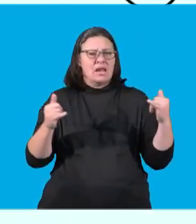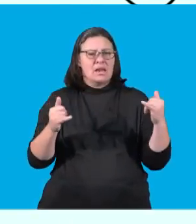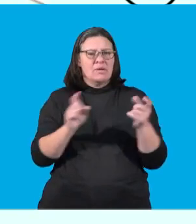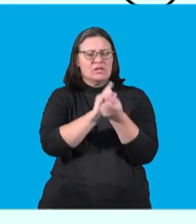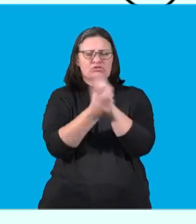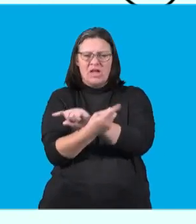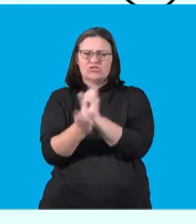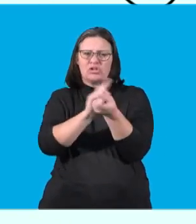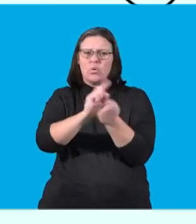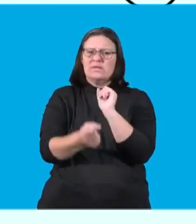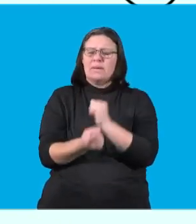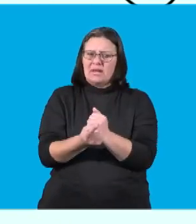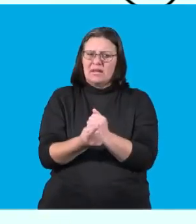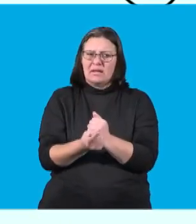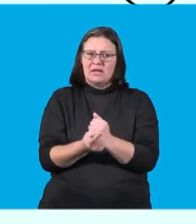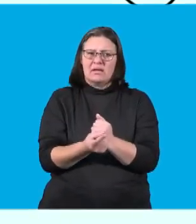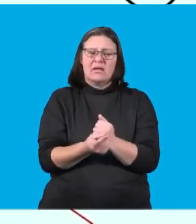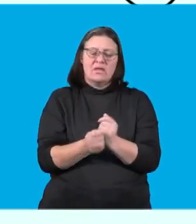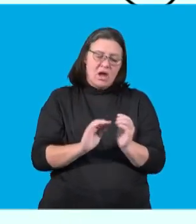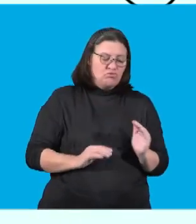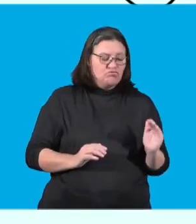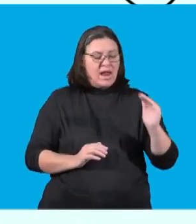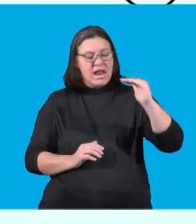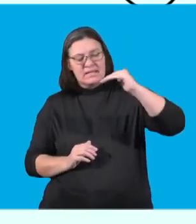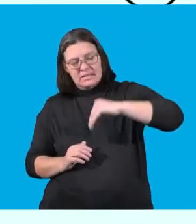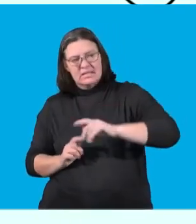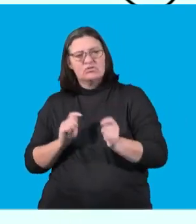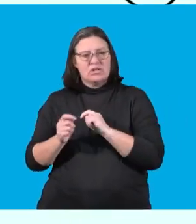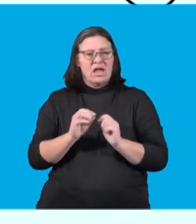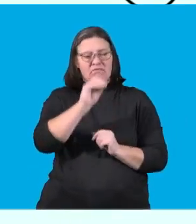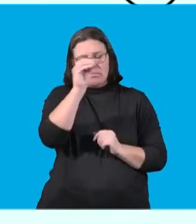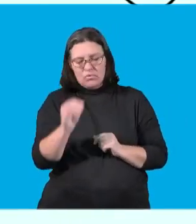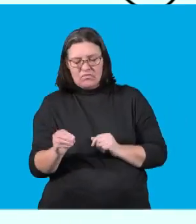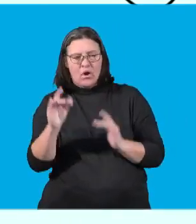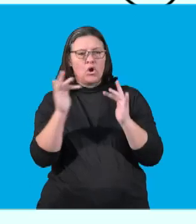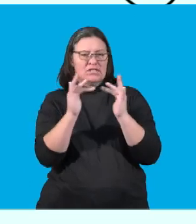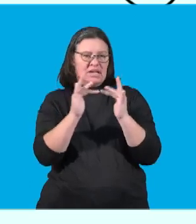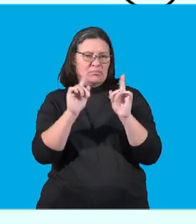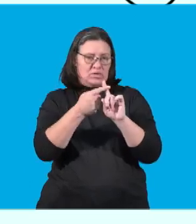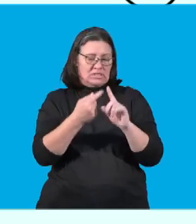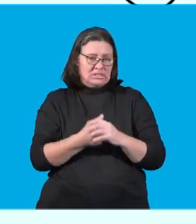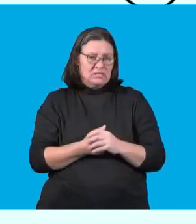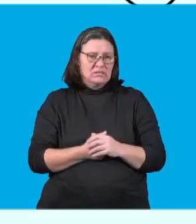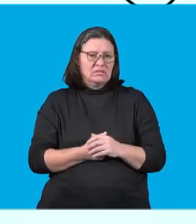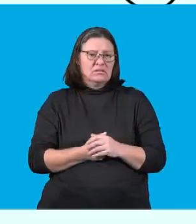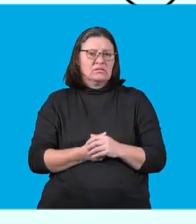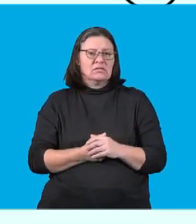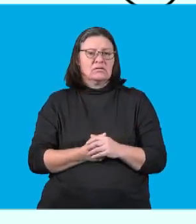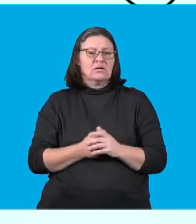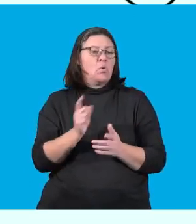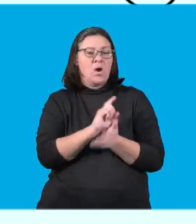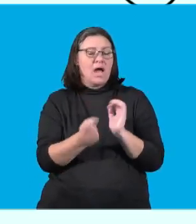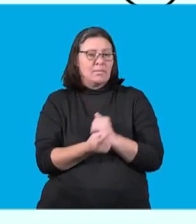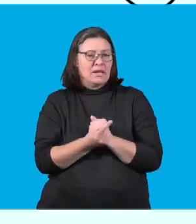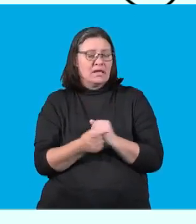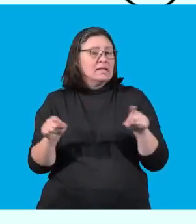it's changing? What's happening? What's happening? What's happening? The gradient is changing as we move the point of contact. So